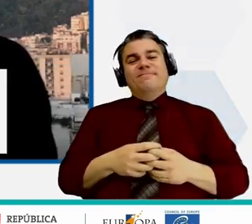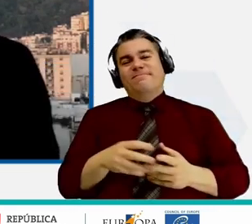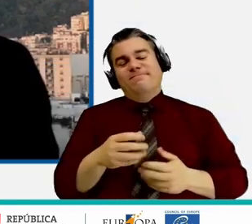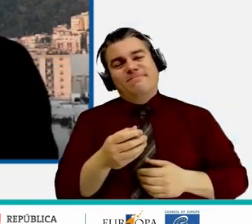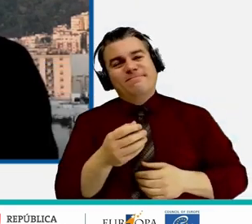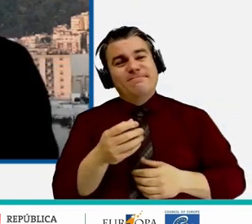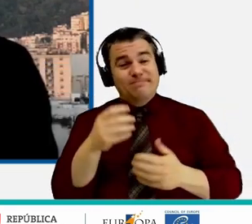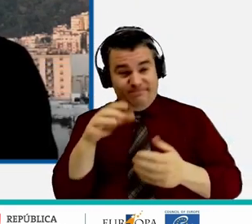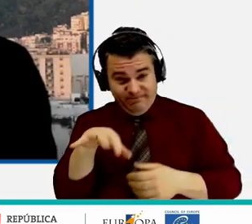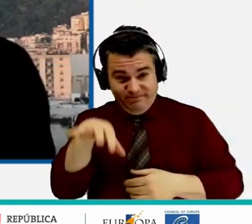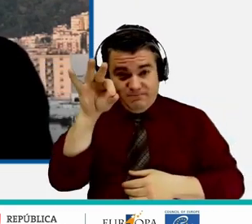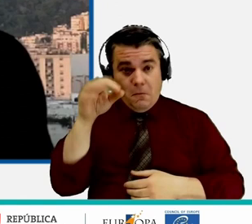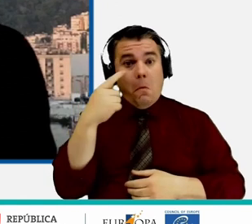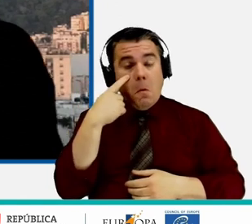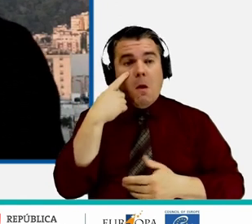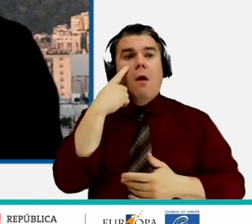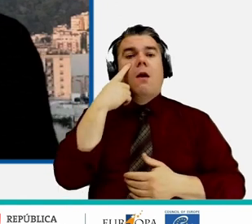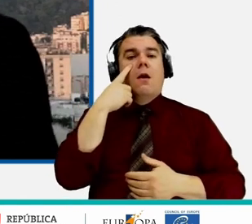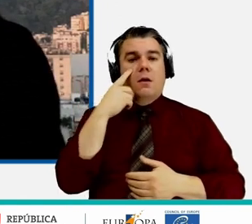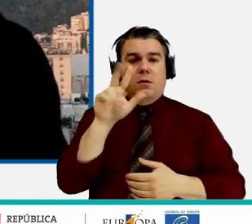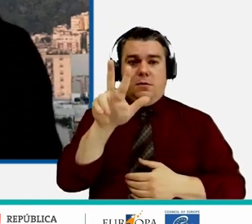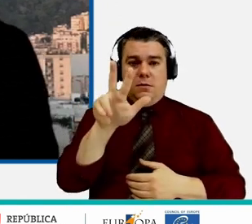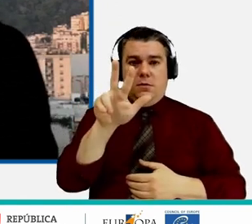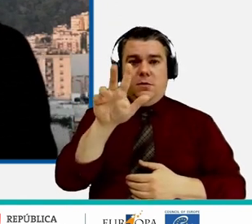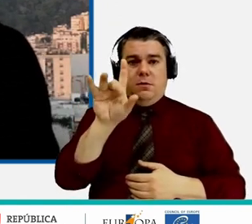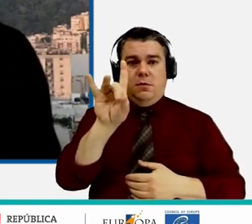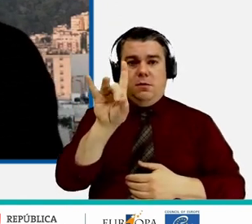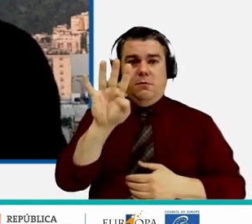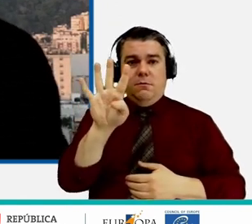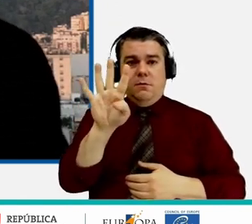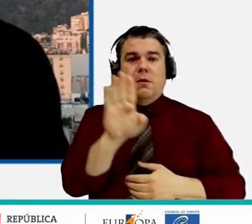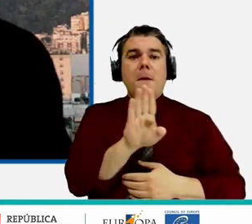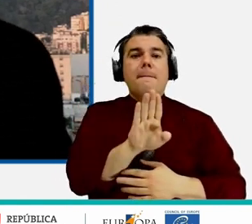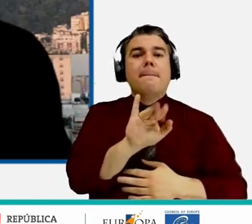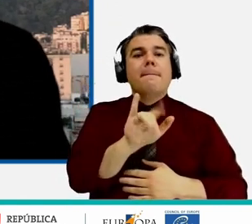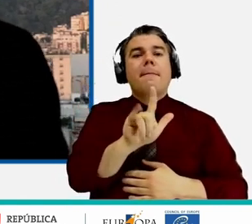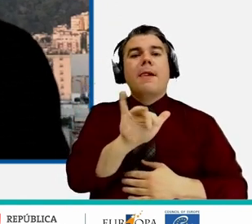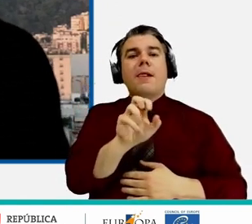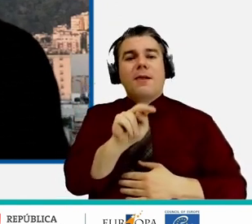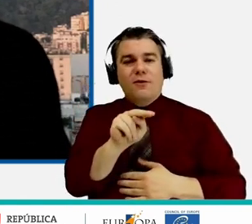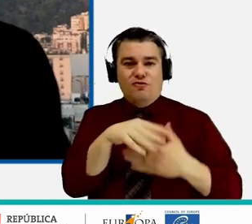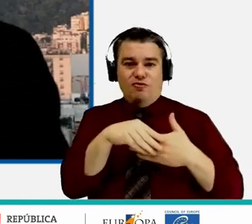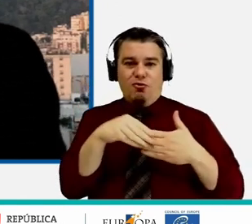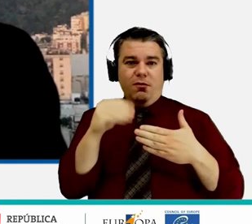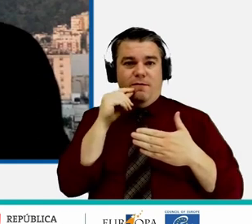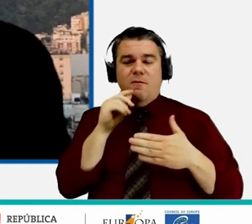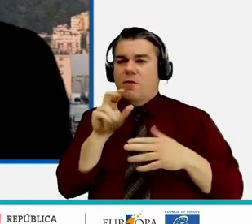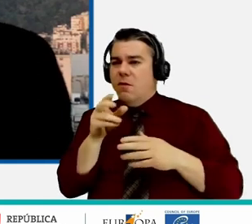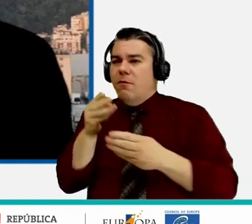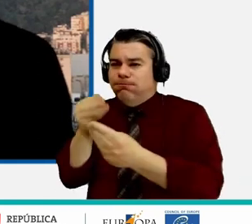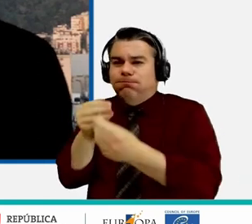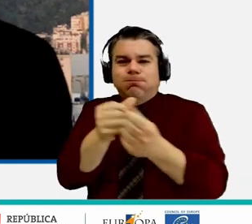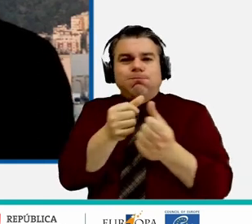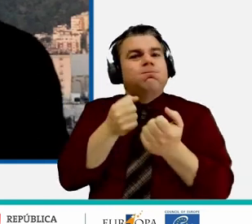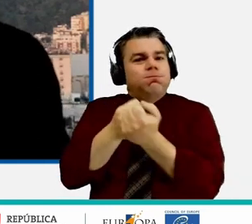discovered is that we have a total of $384 billion that were invested in cities globally in average per year